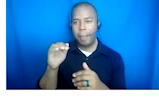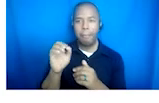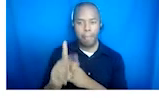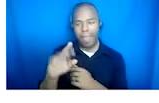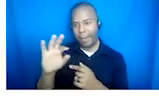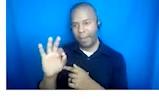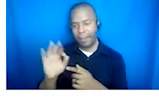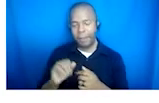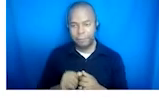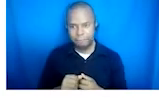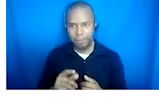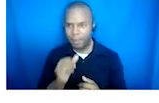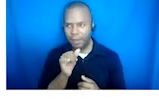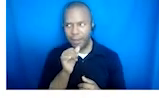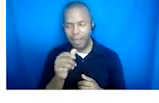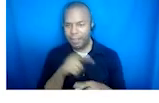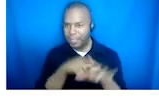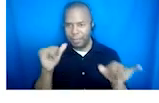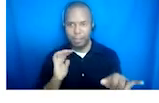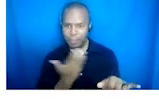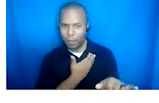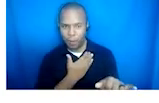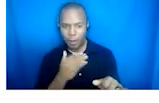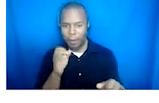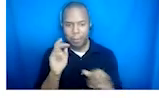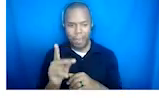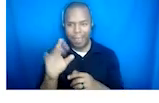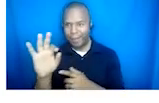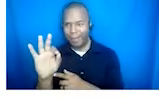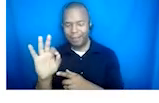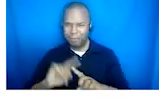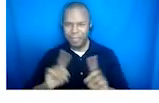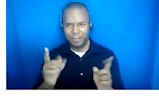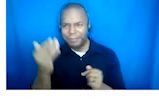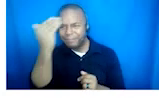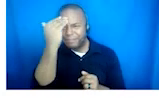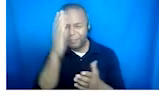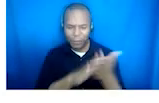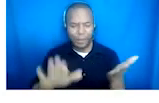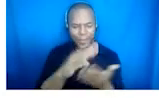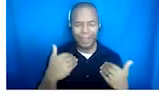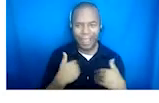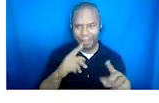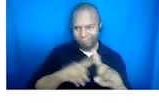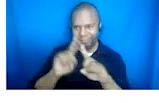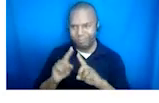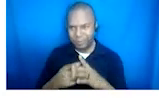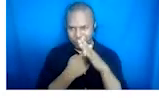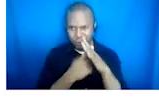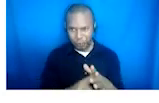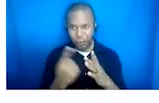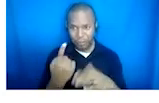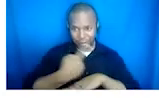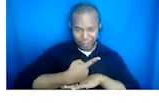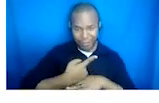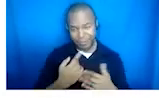on the same day as our back 9 though. You know how all colleges, they have different start dates. Some have 6-week, 8-week, 9-week,